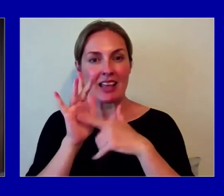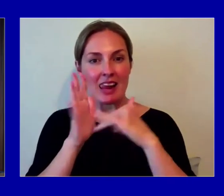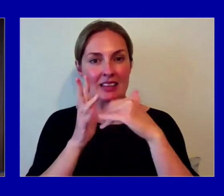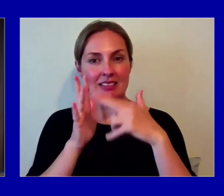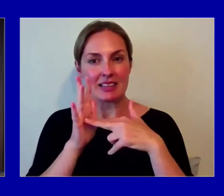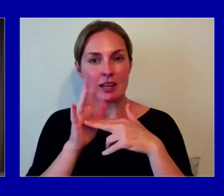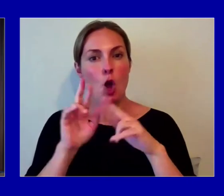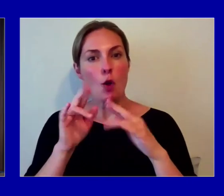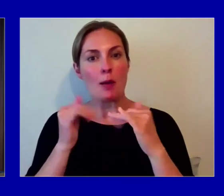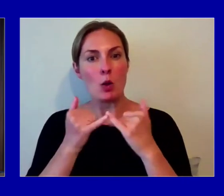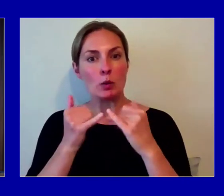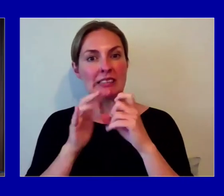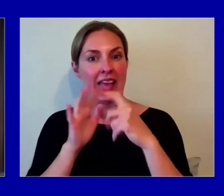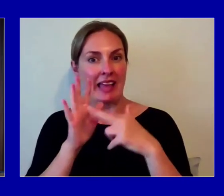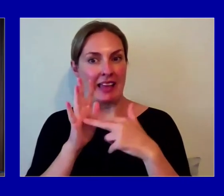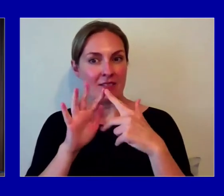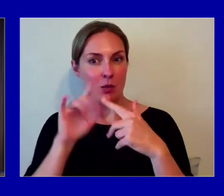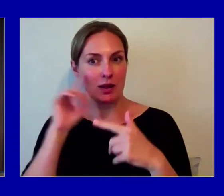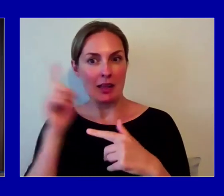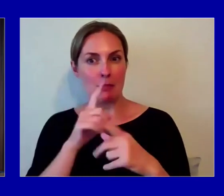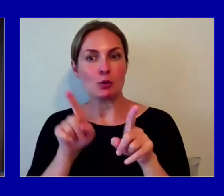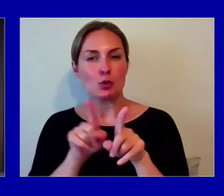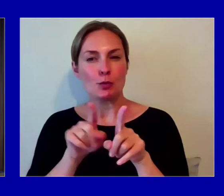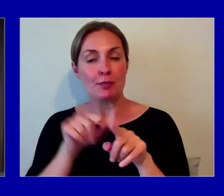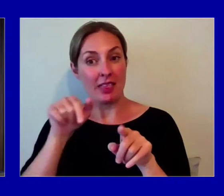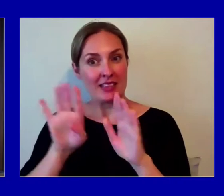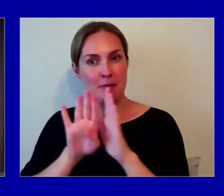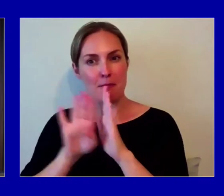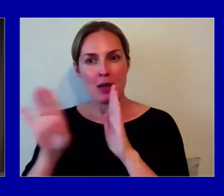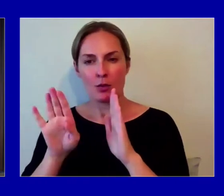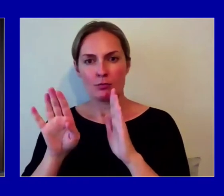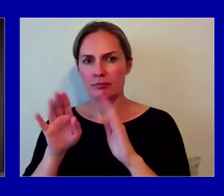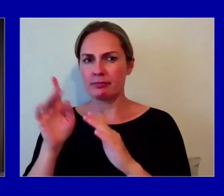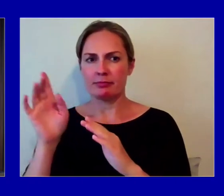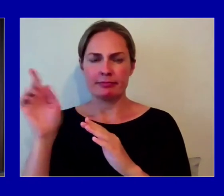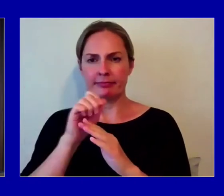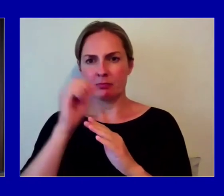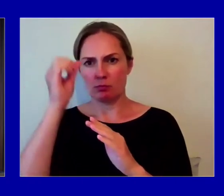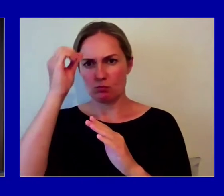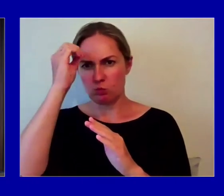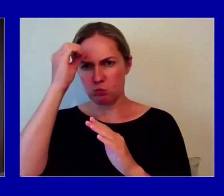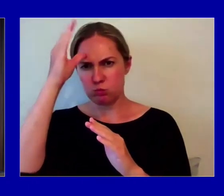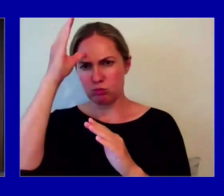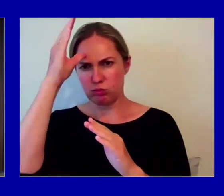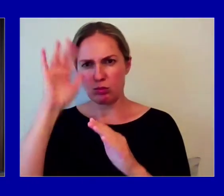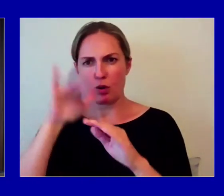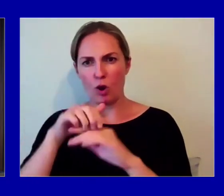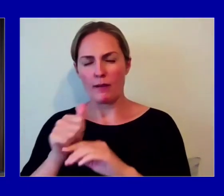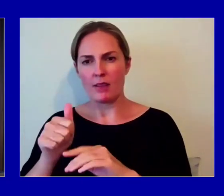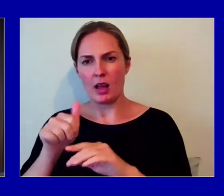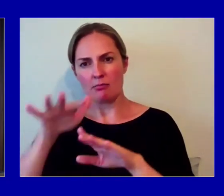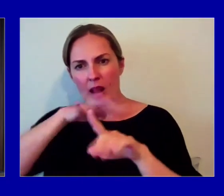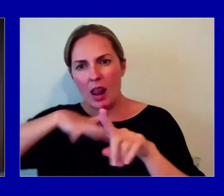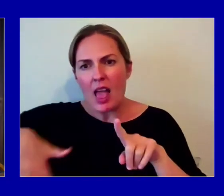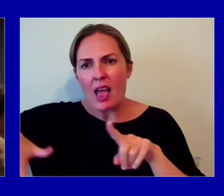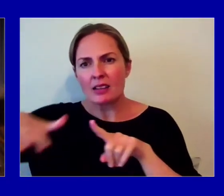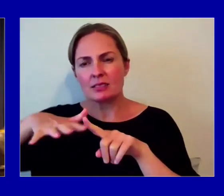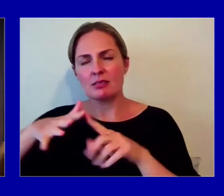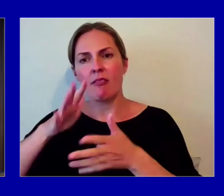has such an incredible wealth of knowledge of country, of fire, and for